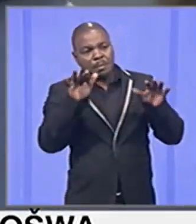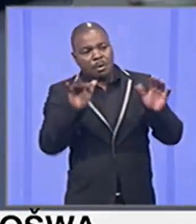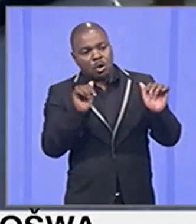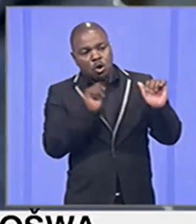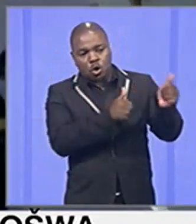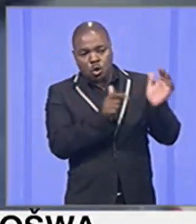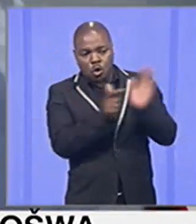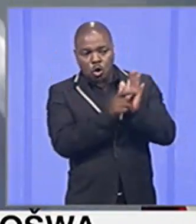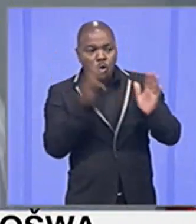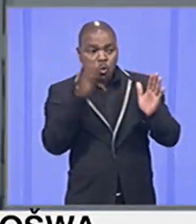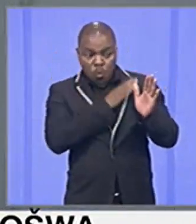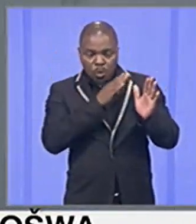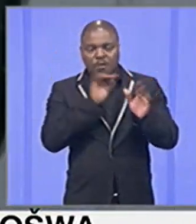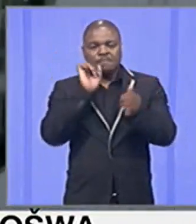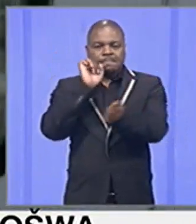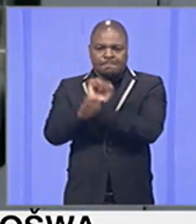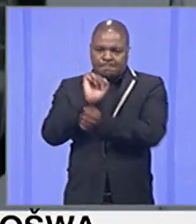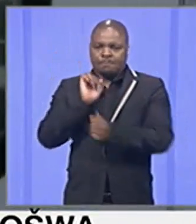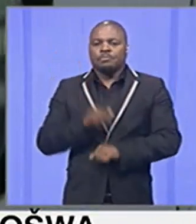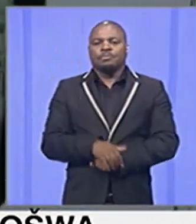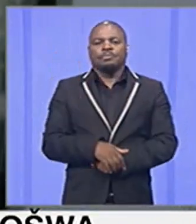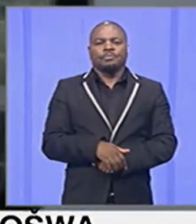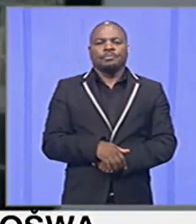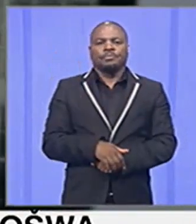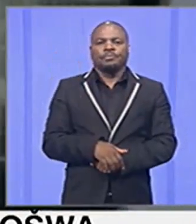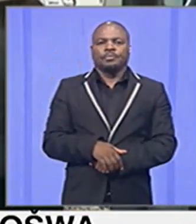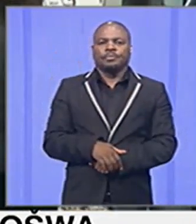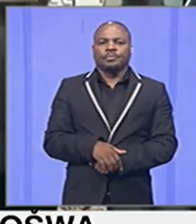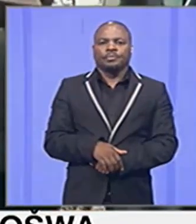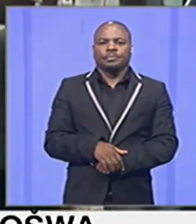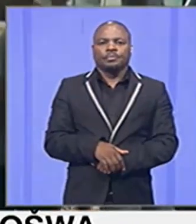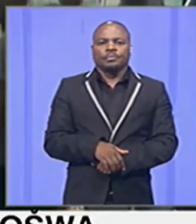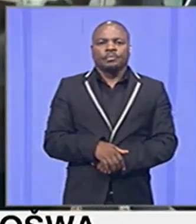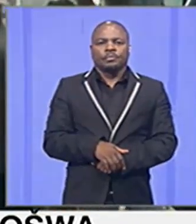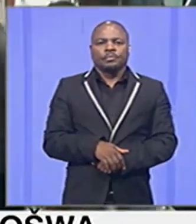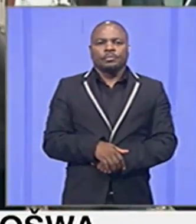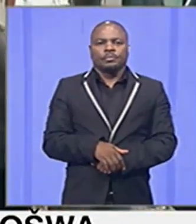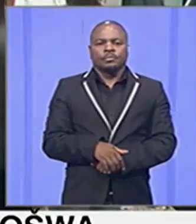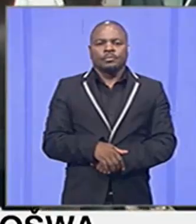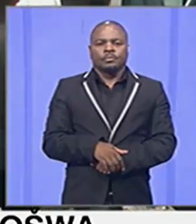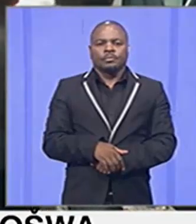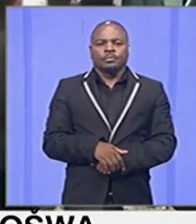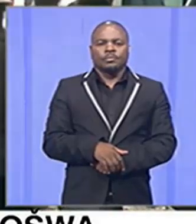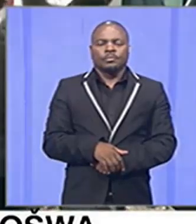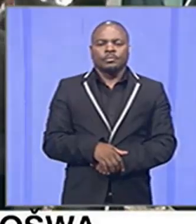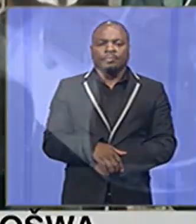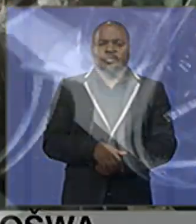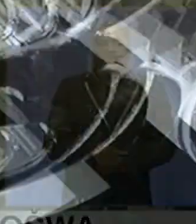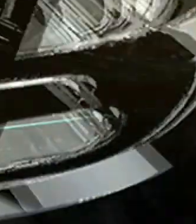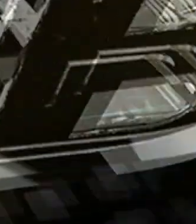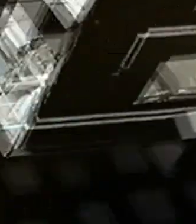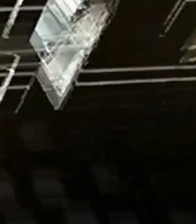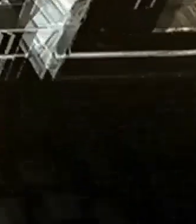ba tshwerwe. Selwane Gagau, SABC News, Rustenburg.